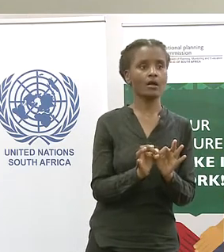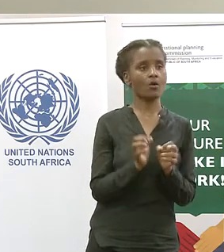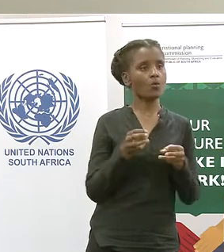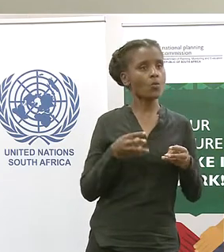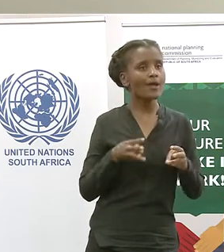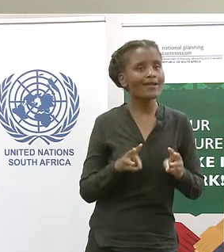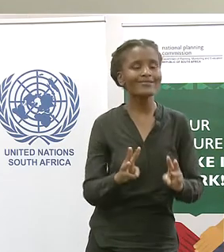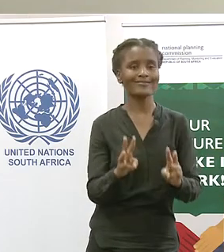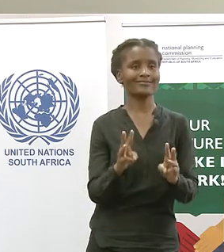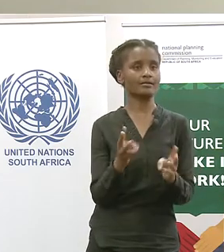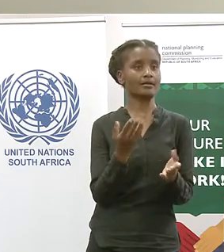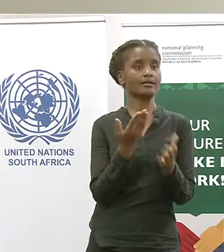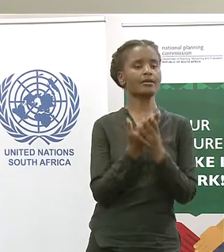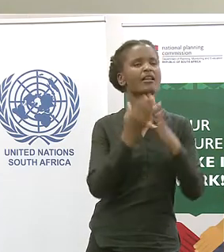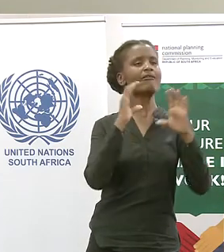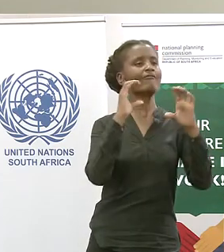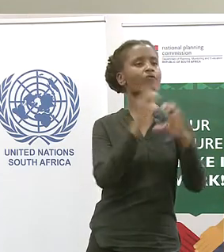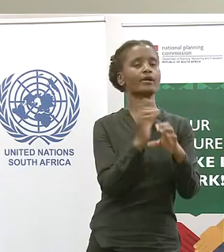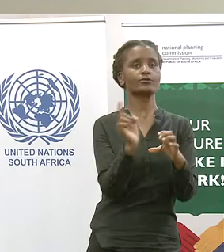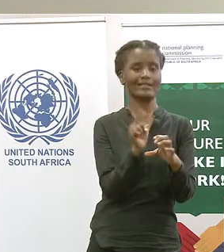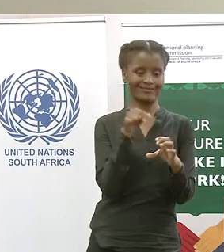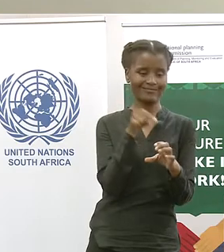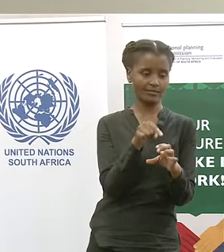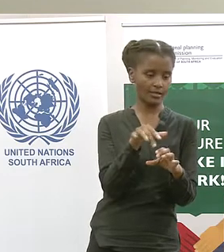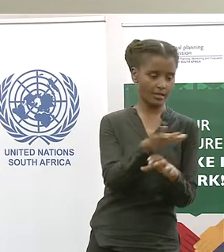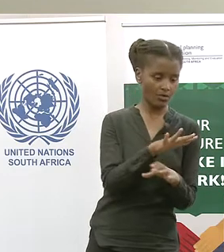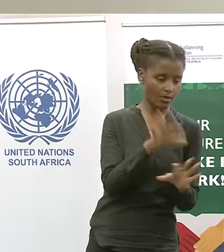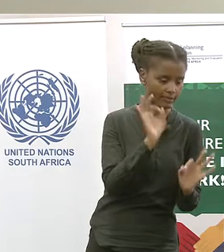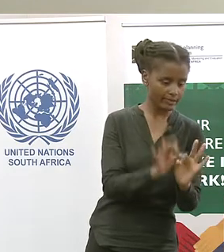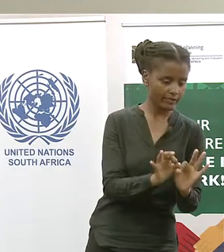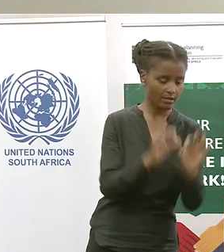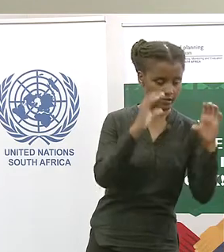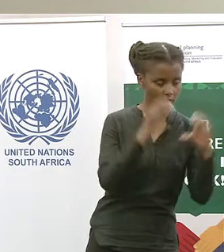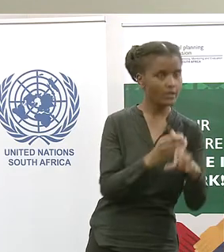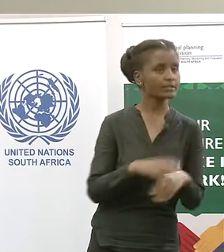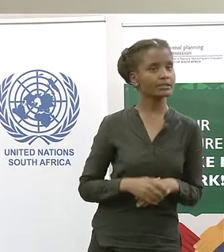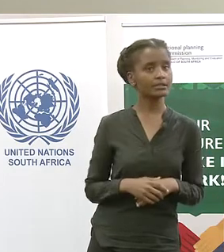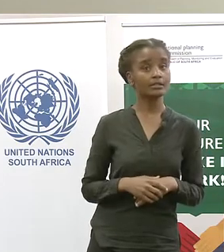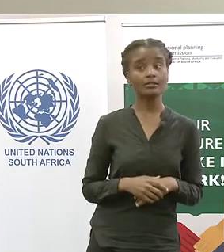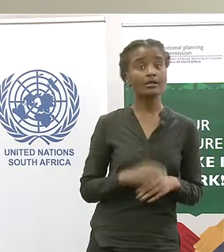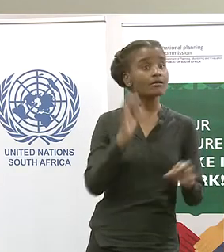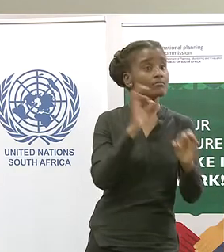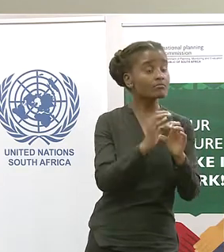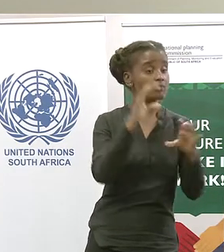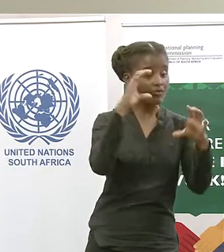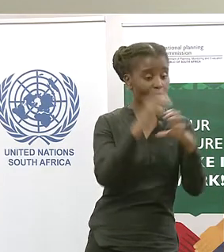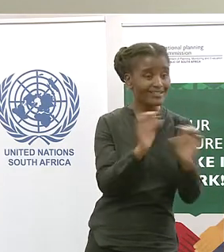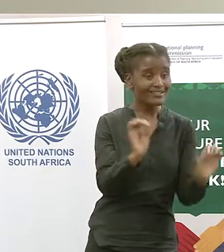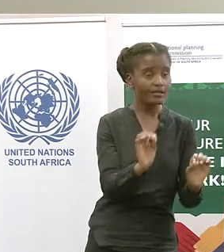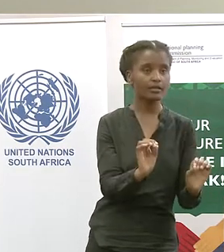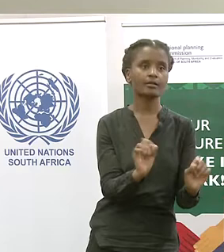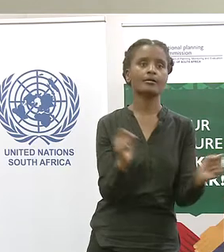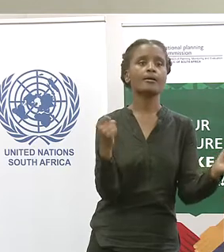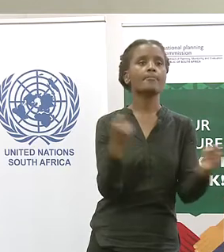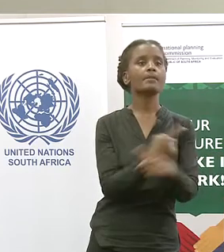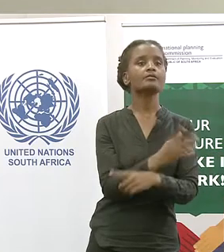specifically focus in the area, then we are going to miss it. Another area that I wanted